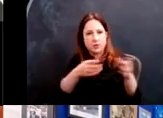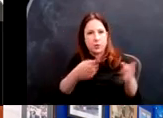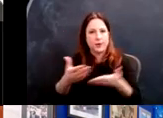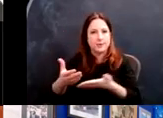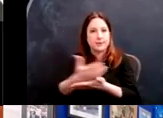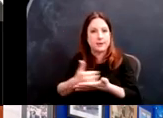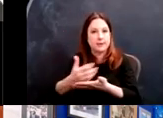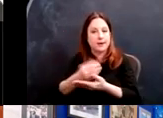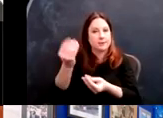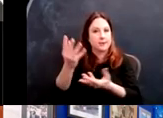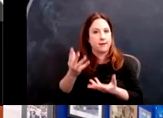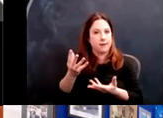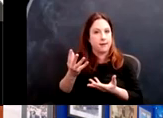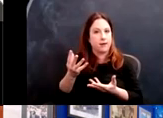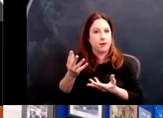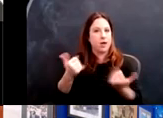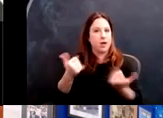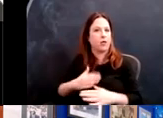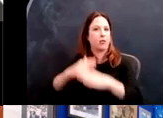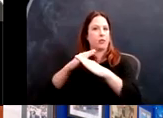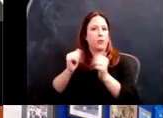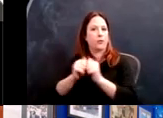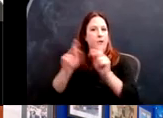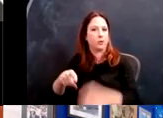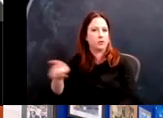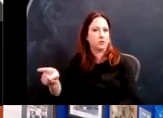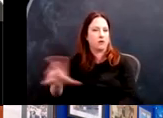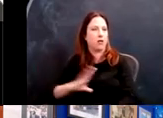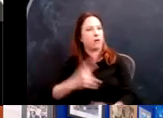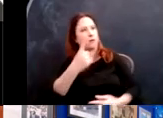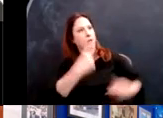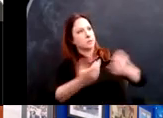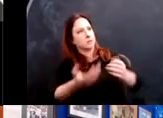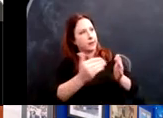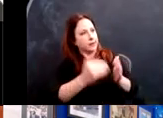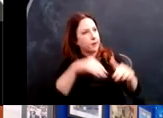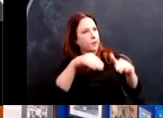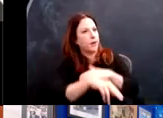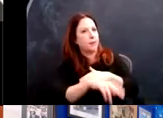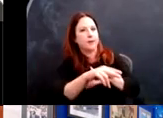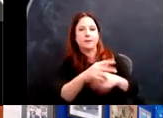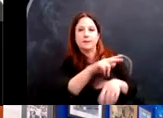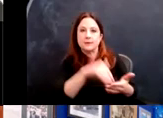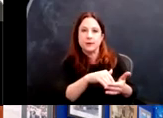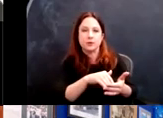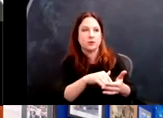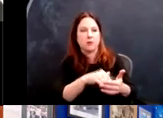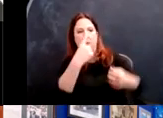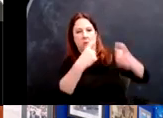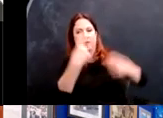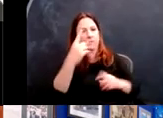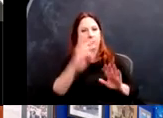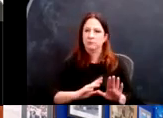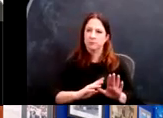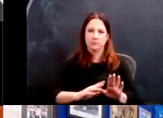data, but yet not turn people off of coming into the center. I don't think anybody wants to